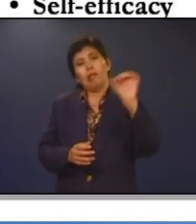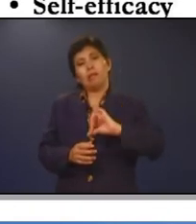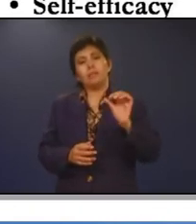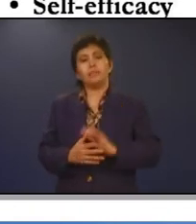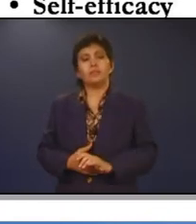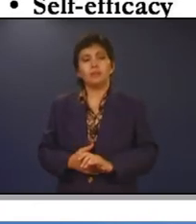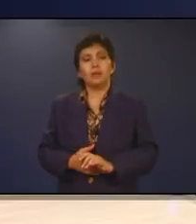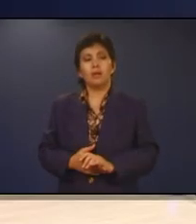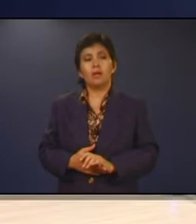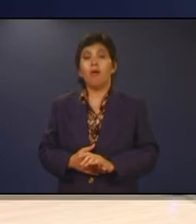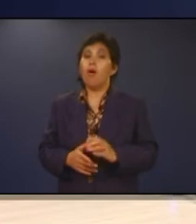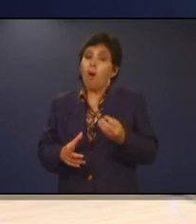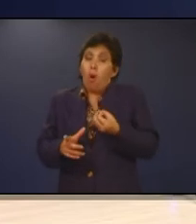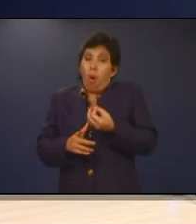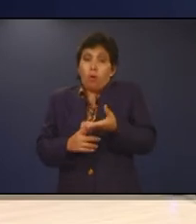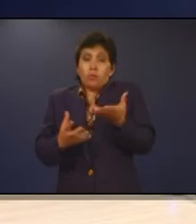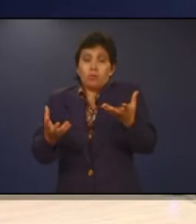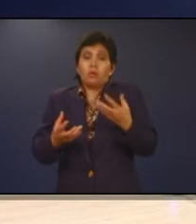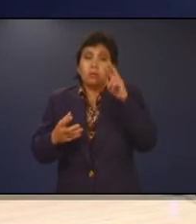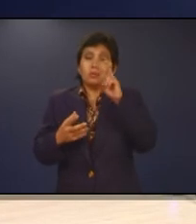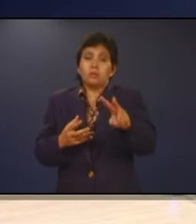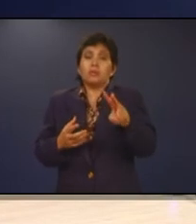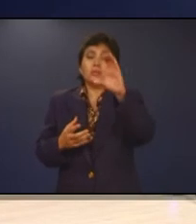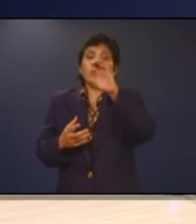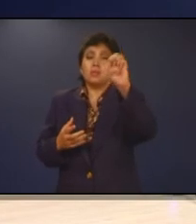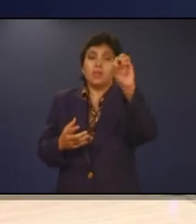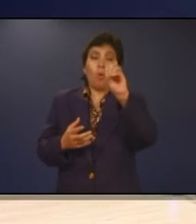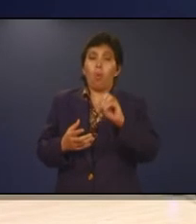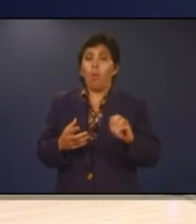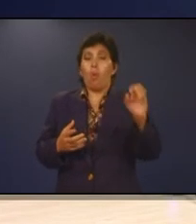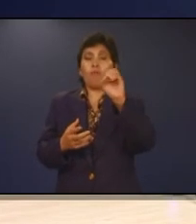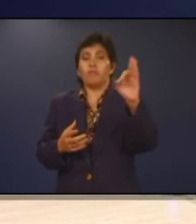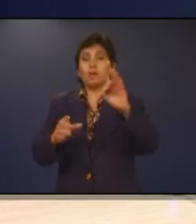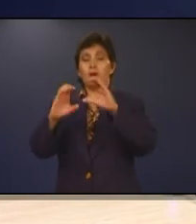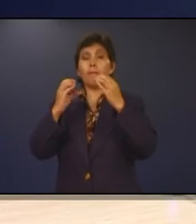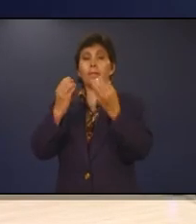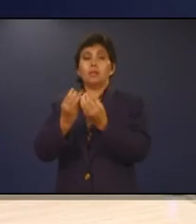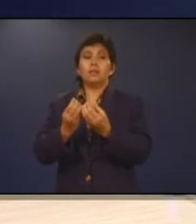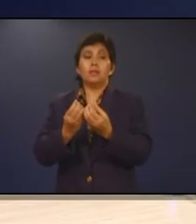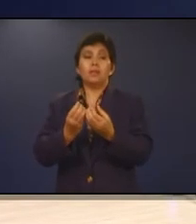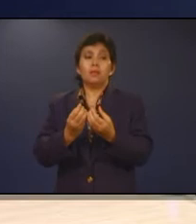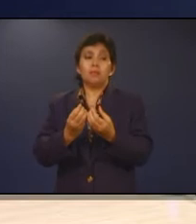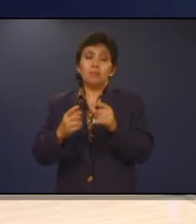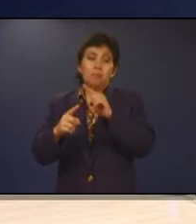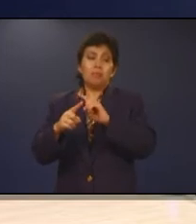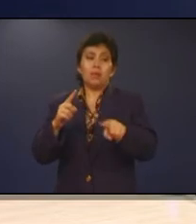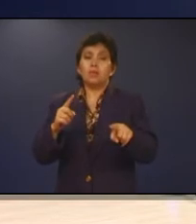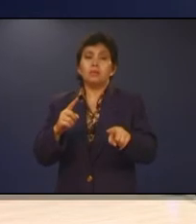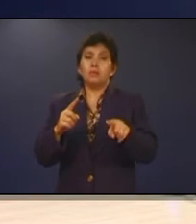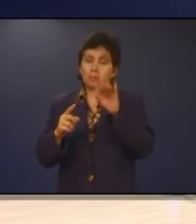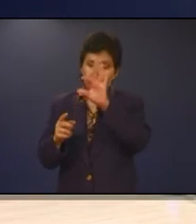okay? Or you want to become a CEO of a company, and if you can't do that, you'll be